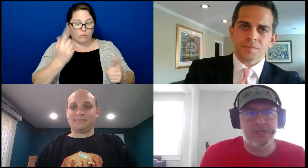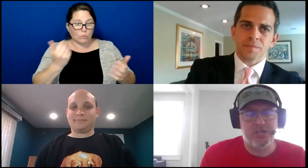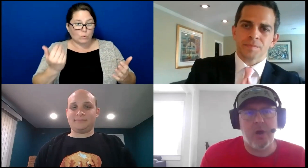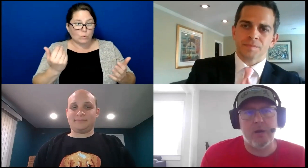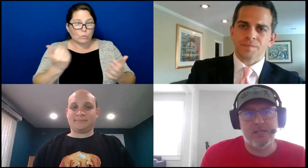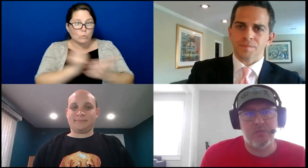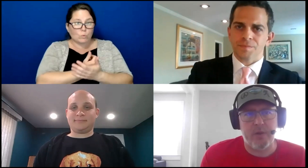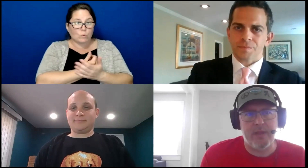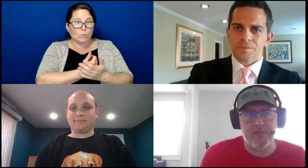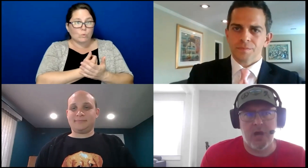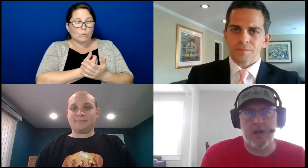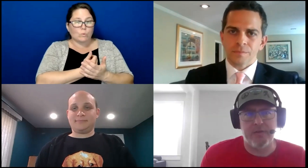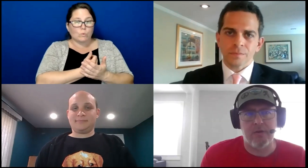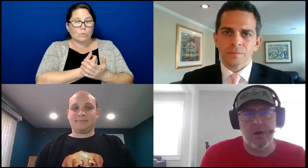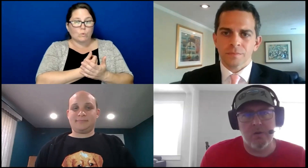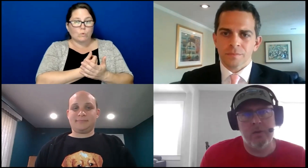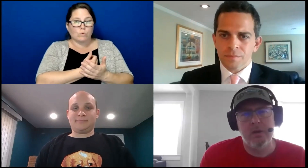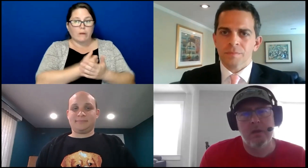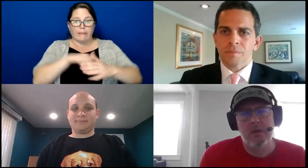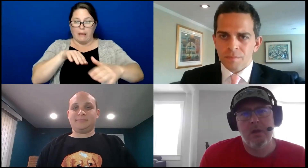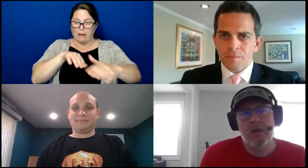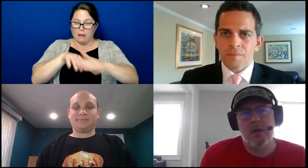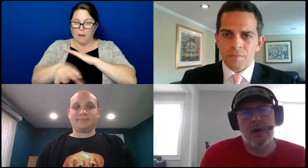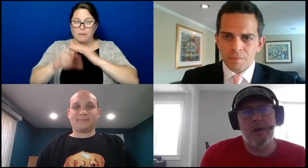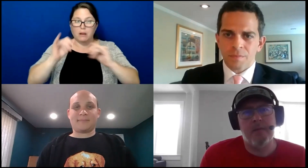come in and show us what they've done on their own.